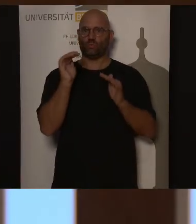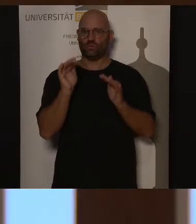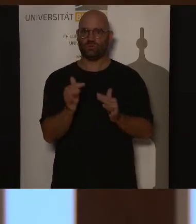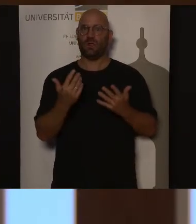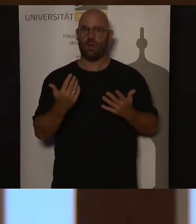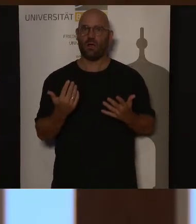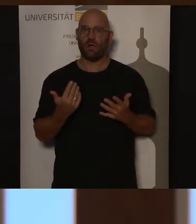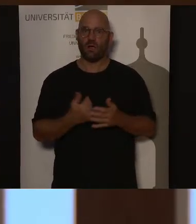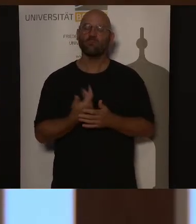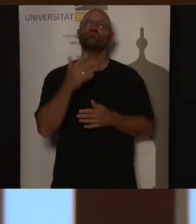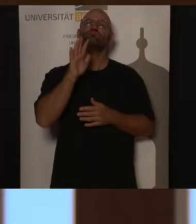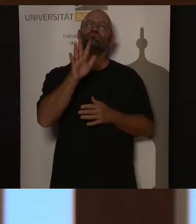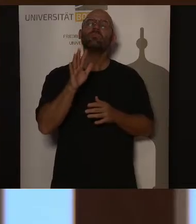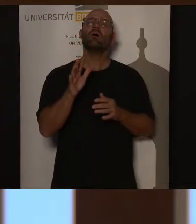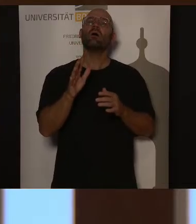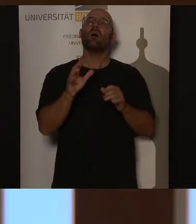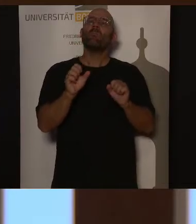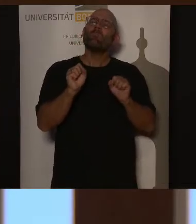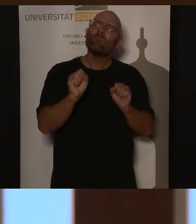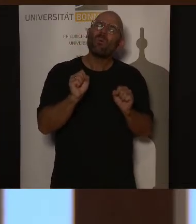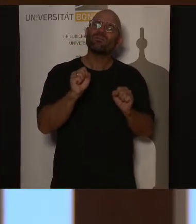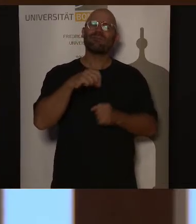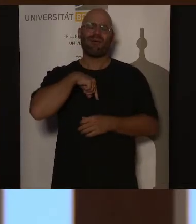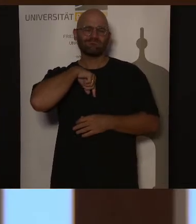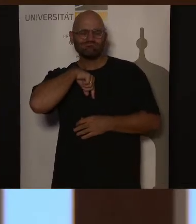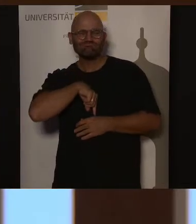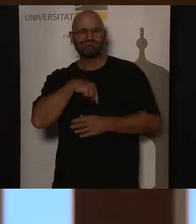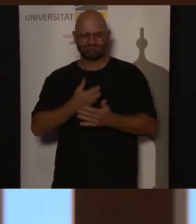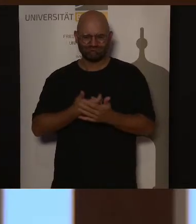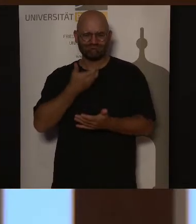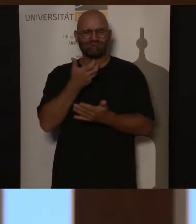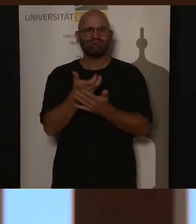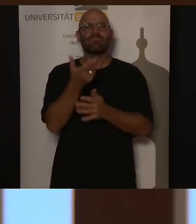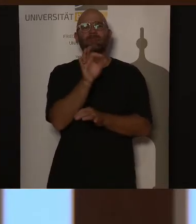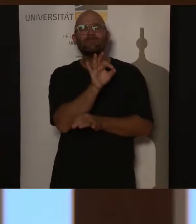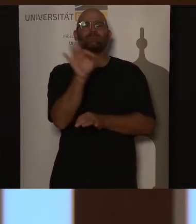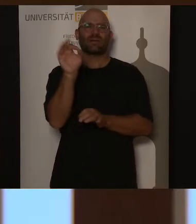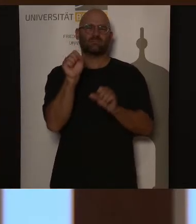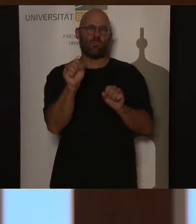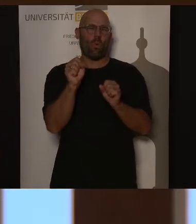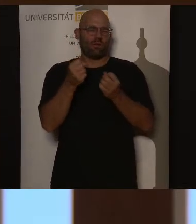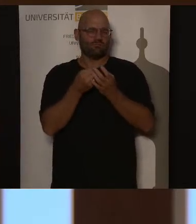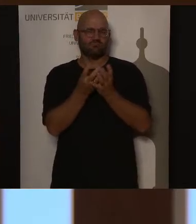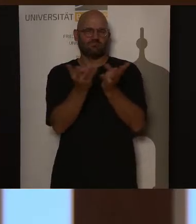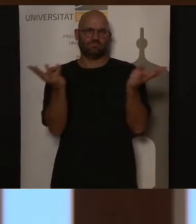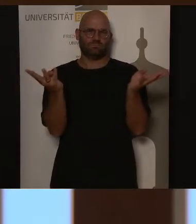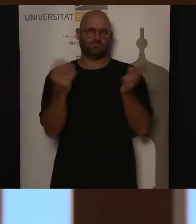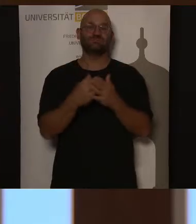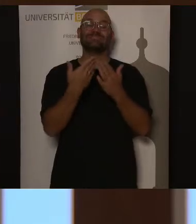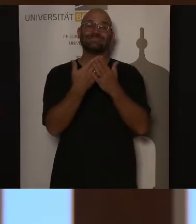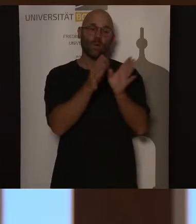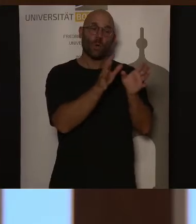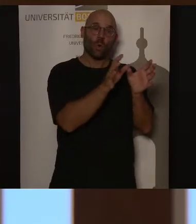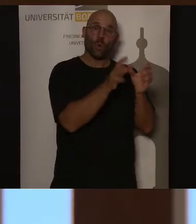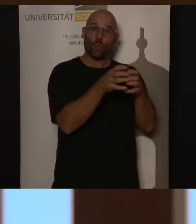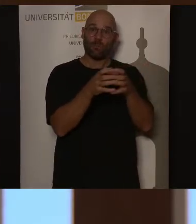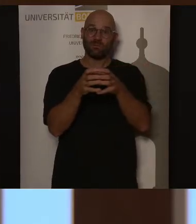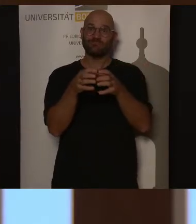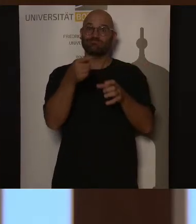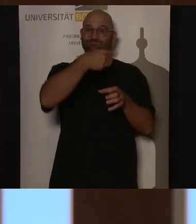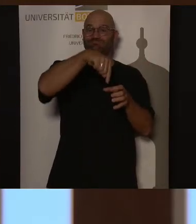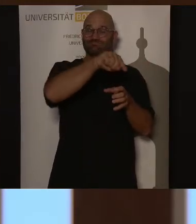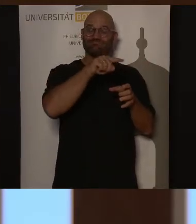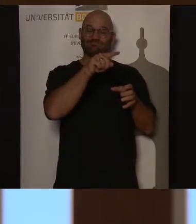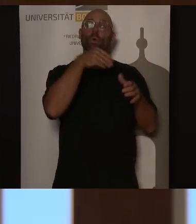valued, that they can tap into their full potential, and to this end, we want to